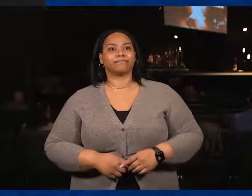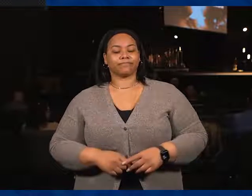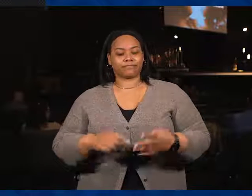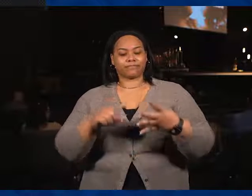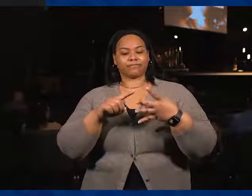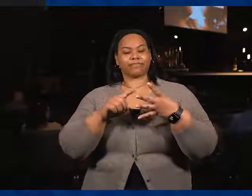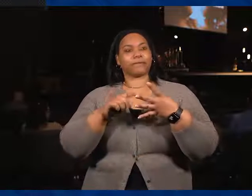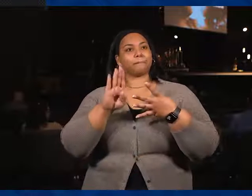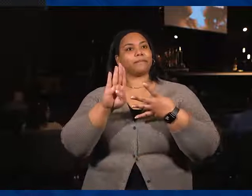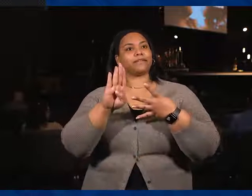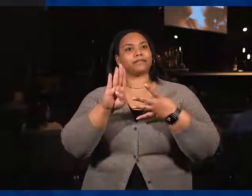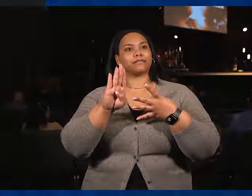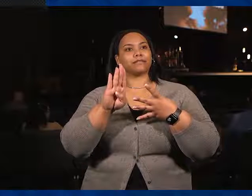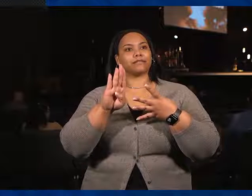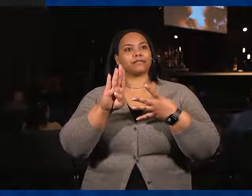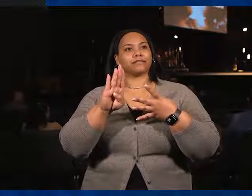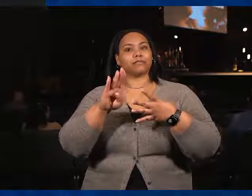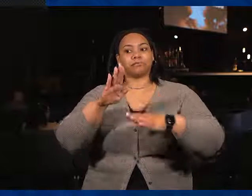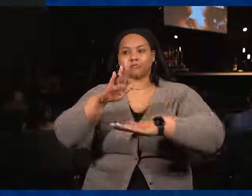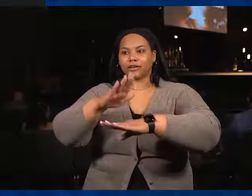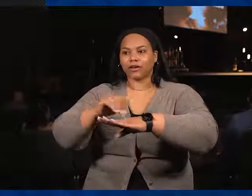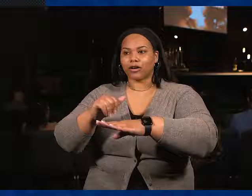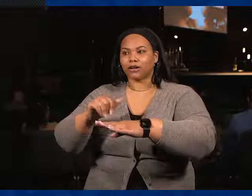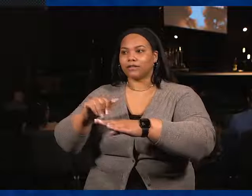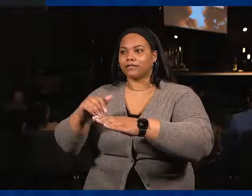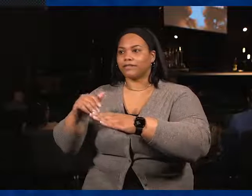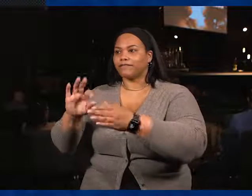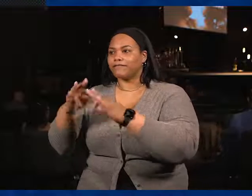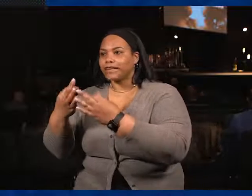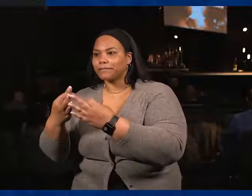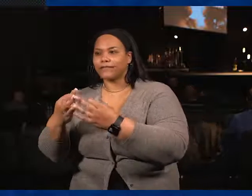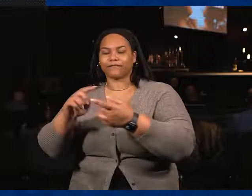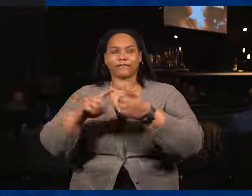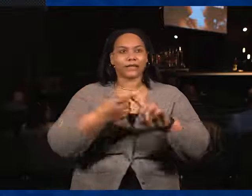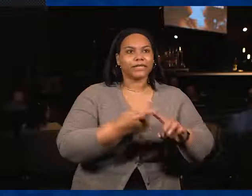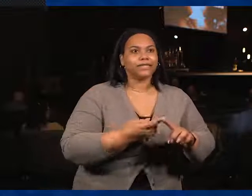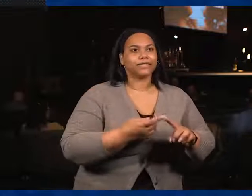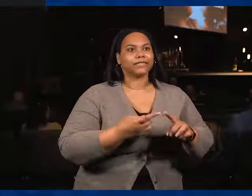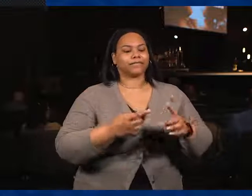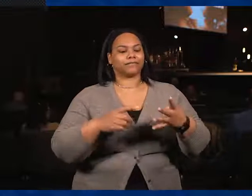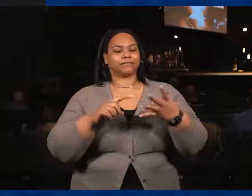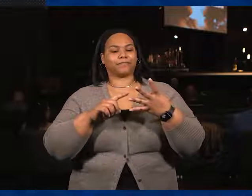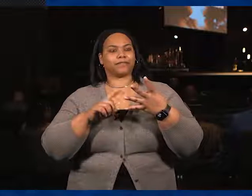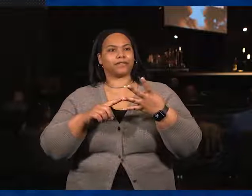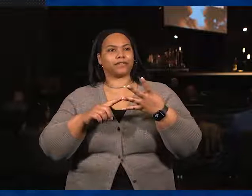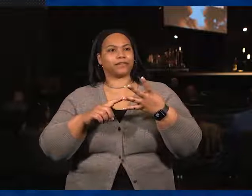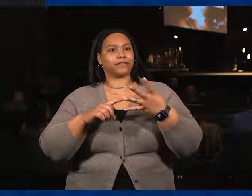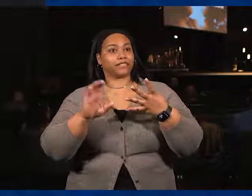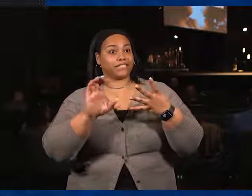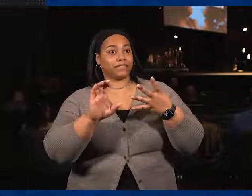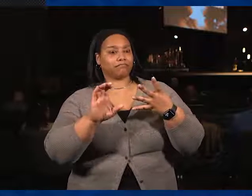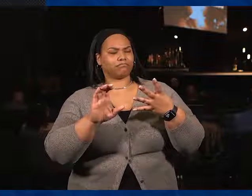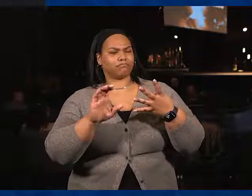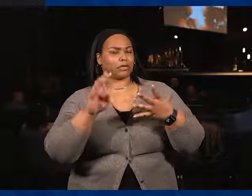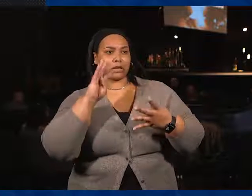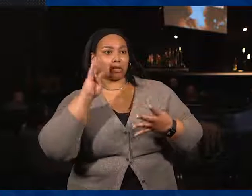B, you can call on family and friends. C, you can ignore it or run from it.